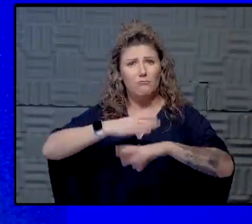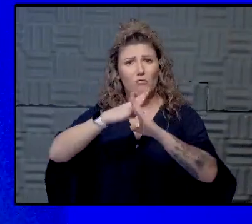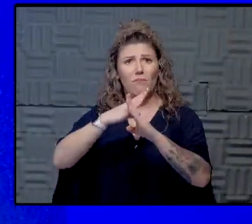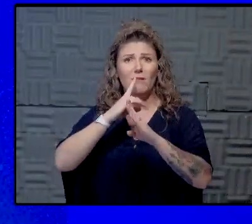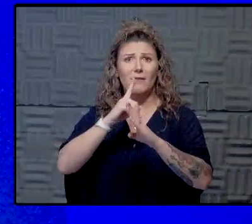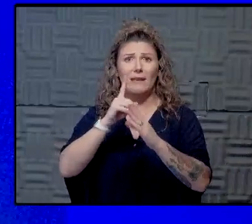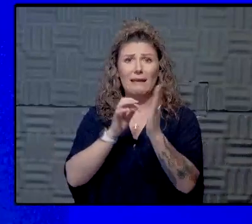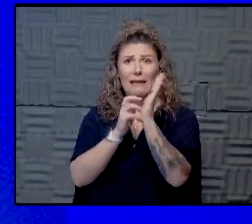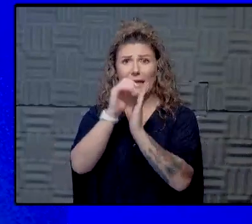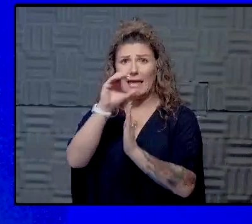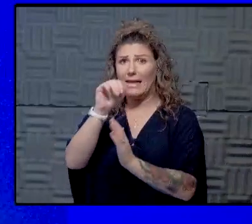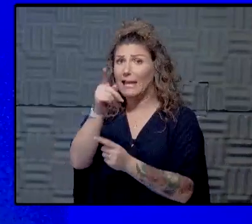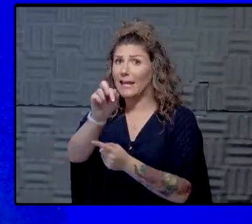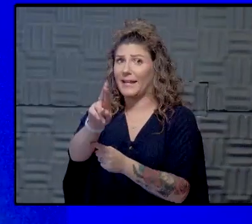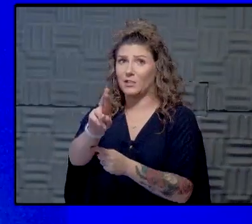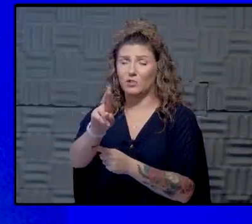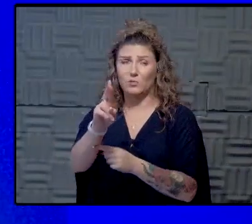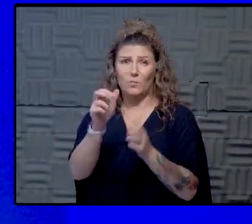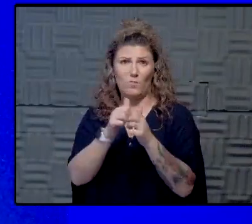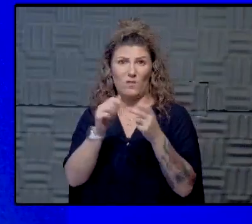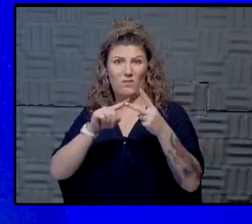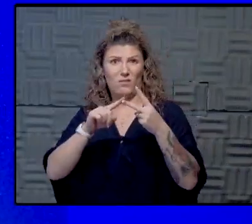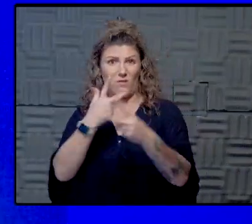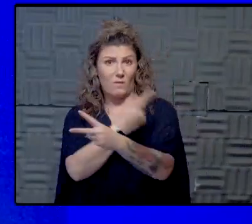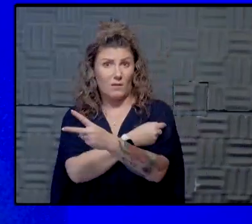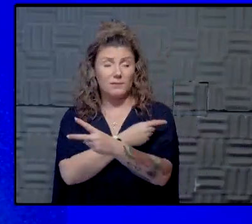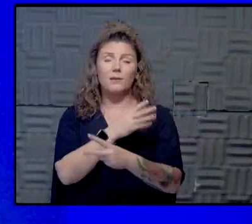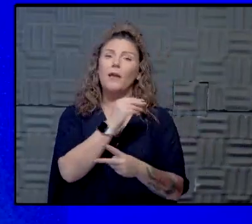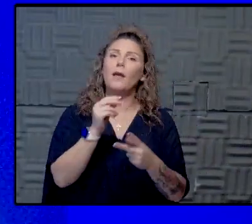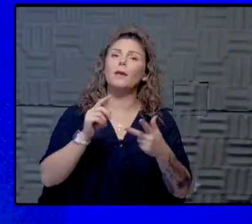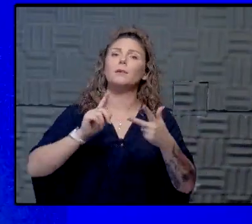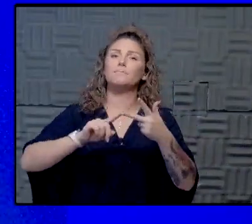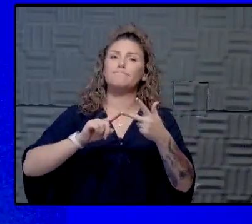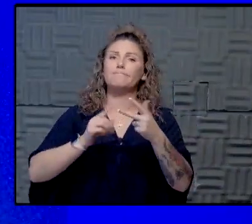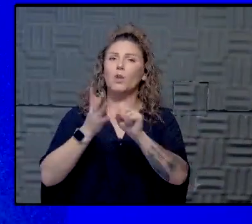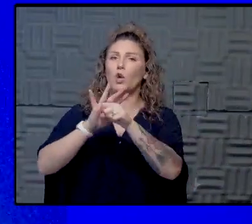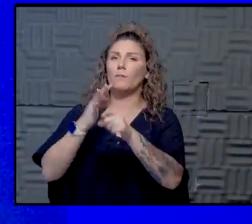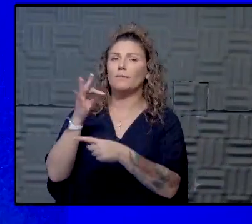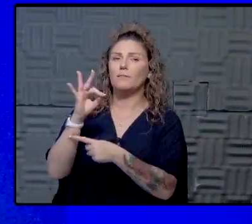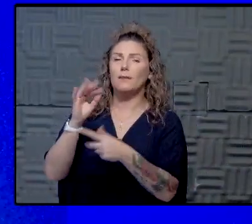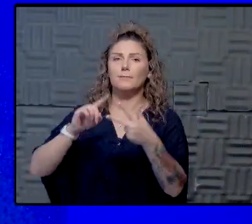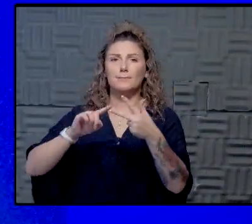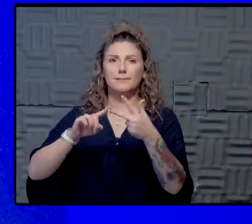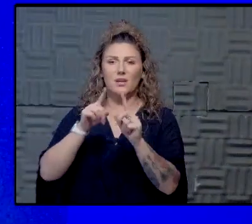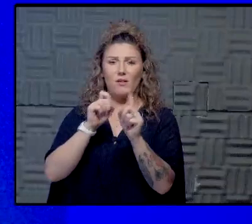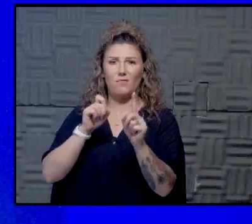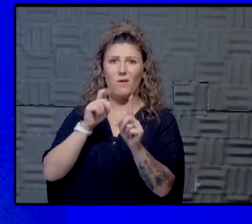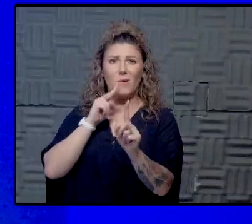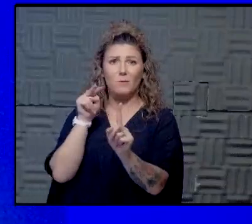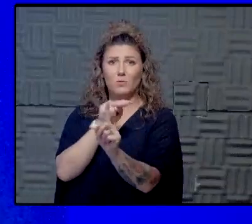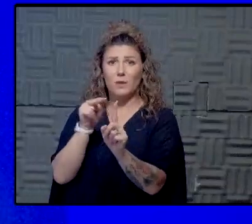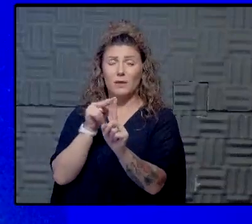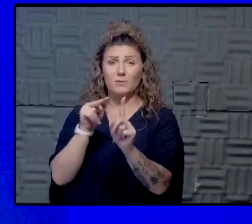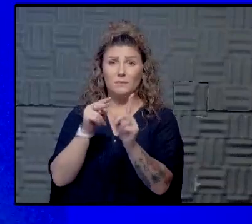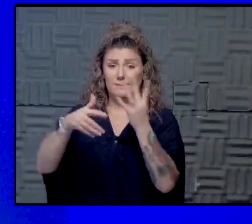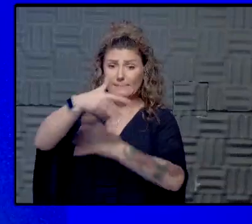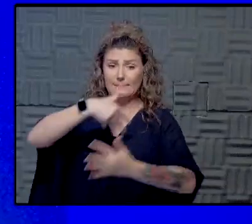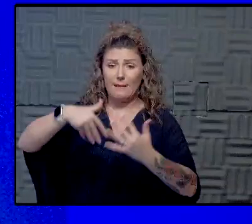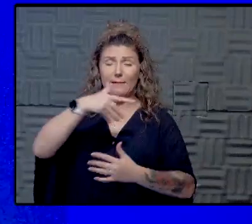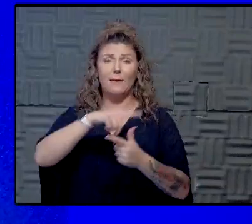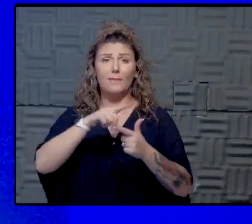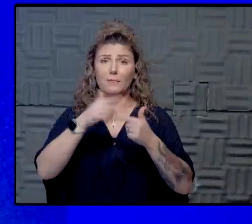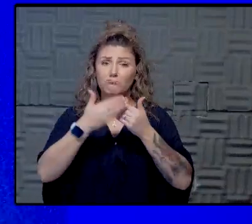with a vaccine, as well as the coronavirus vaccine in terms of from our society and being able to get back to moving forward